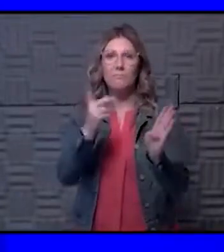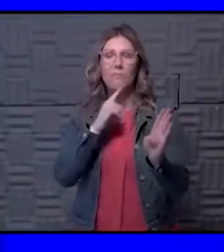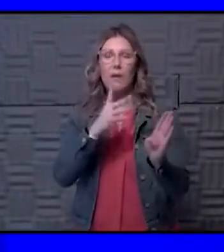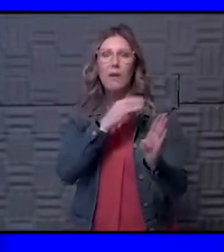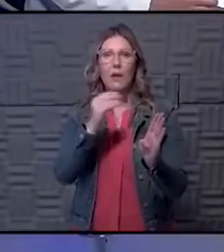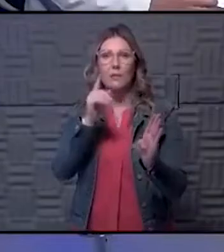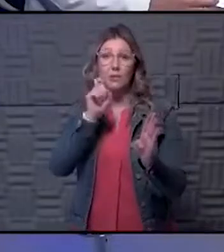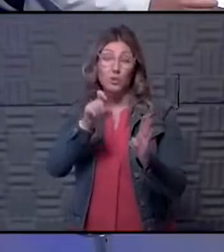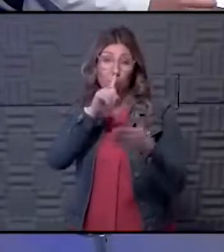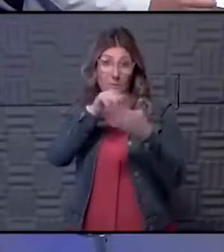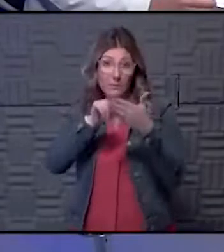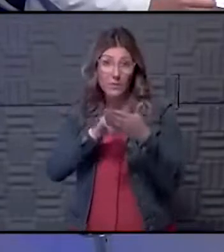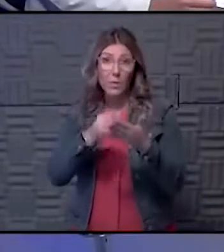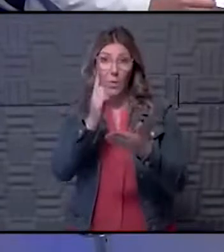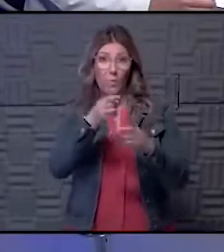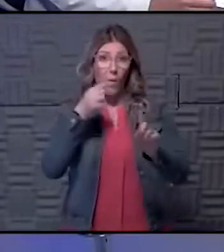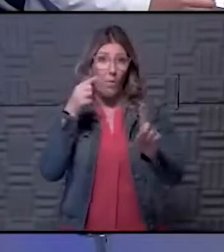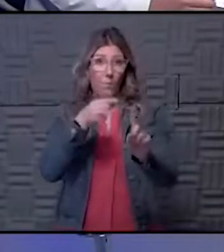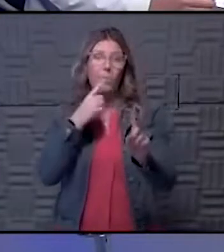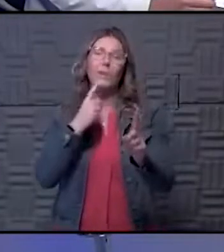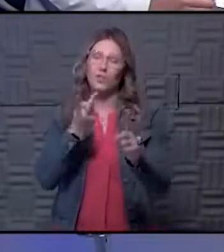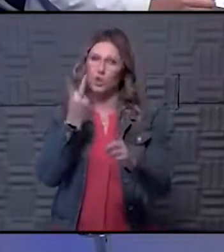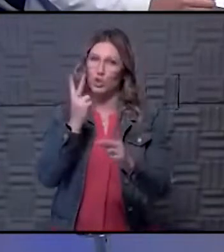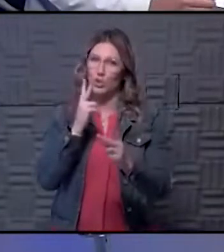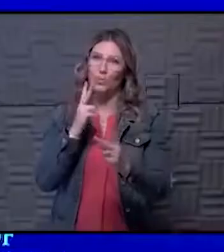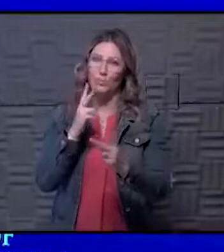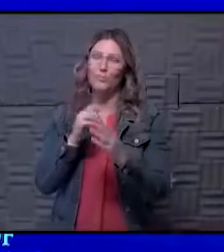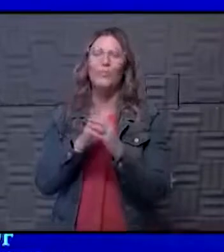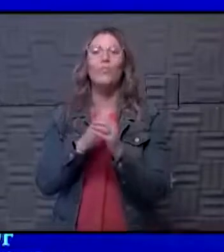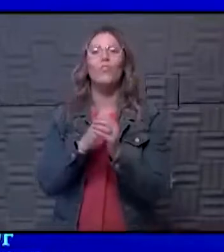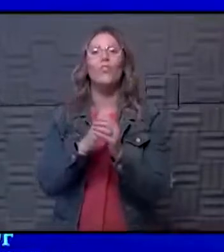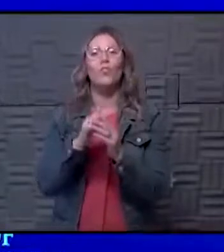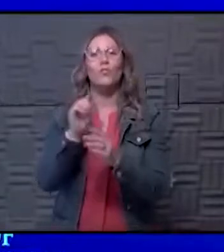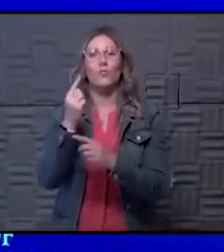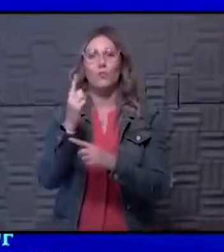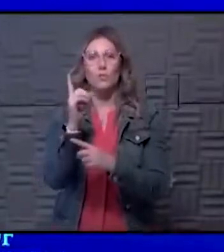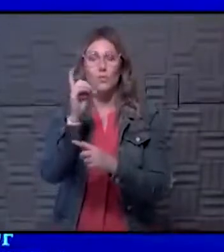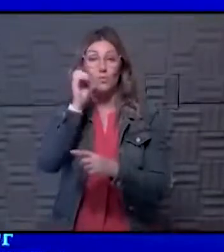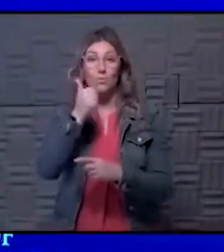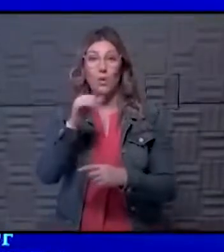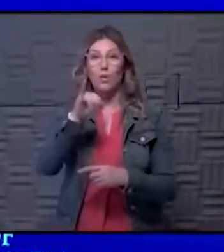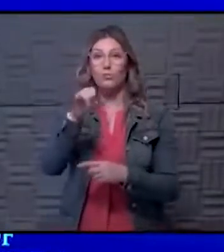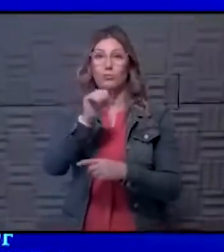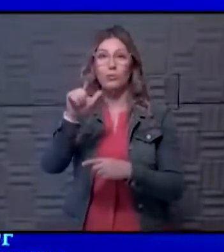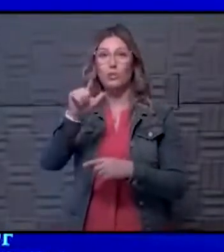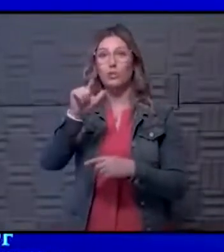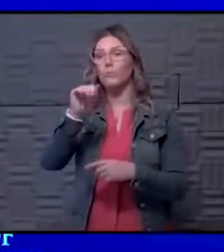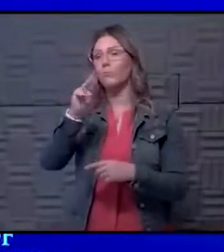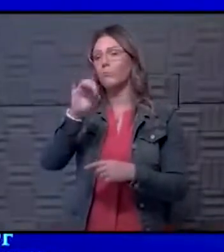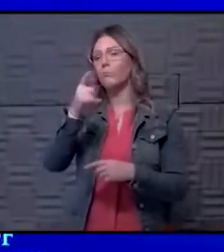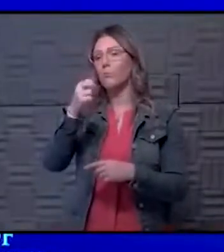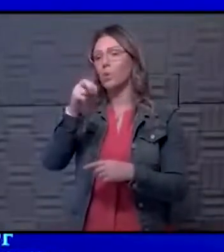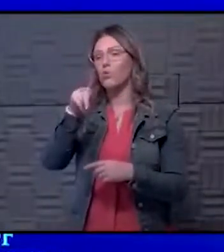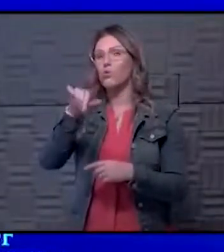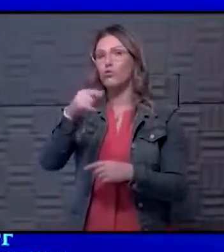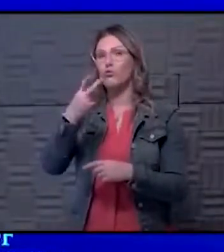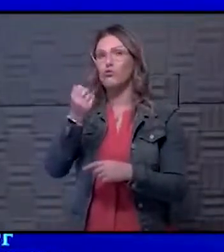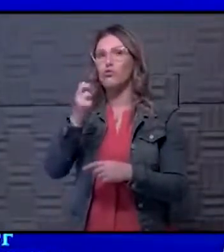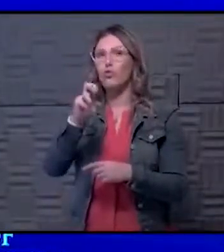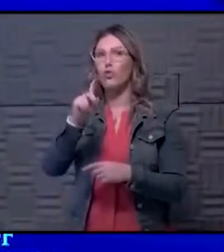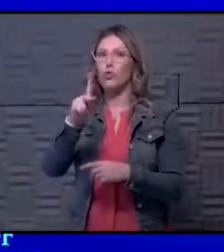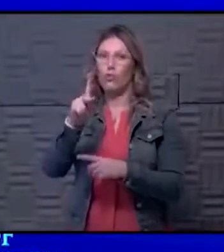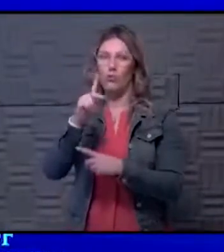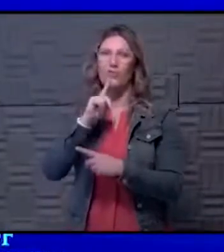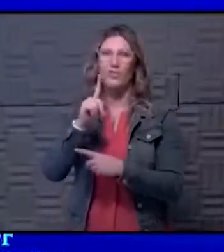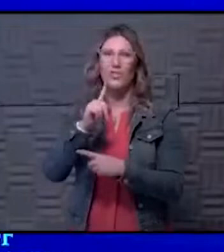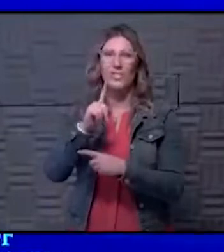for sure. You know, one point to be made, 2 points. First of all, tomorrow, Jill McGurk, who's the director of the bone marrow transplant program here at KU, we'll